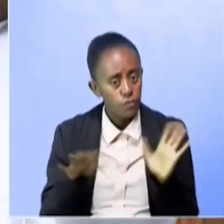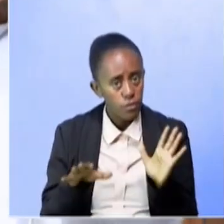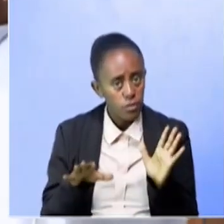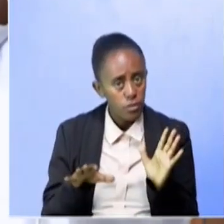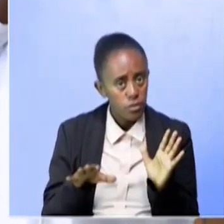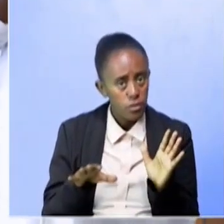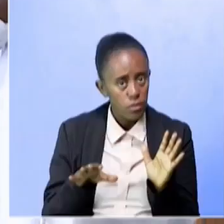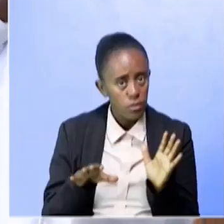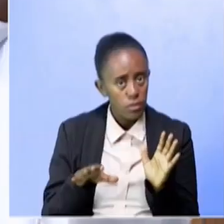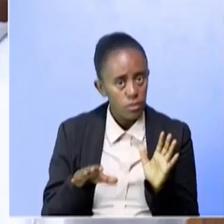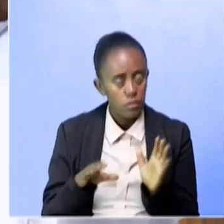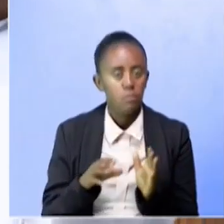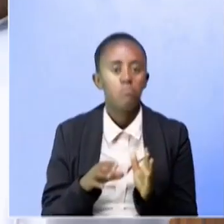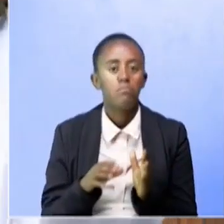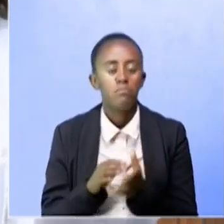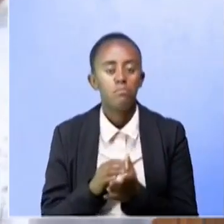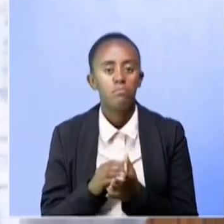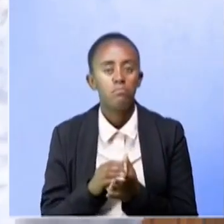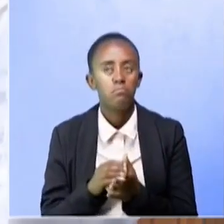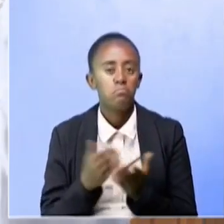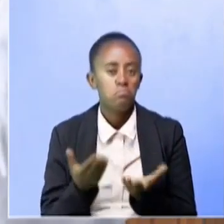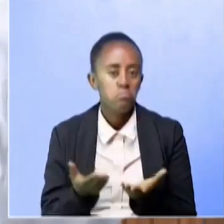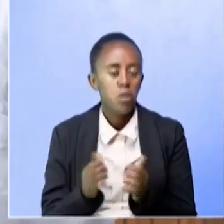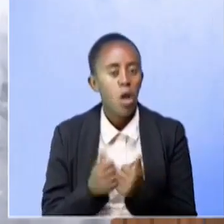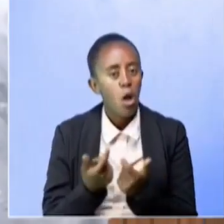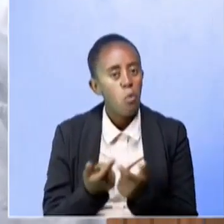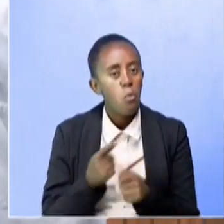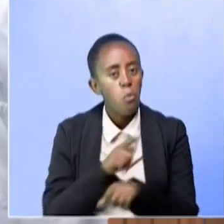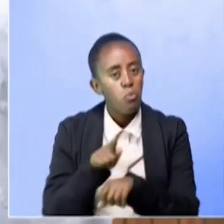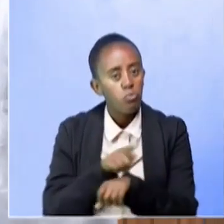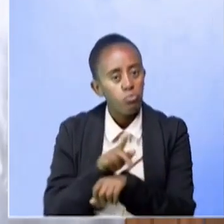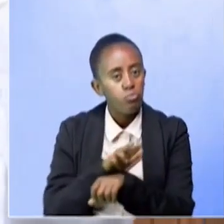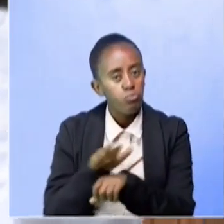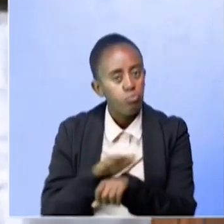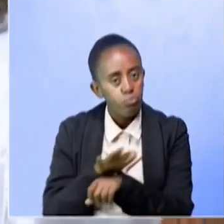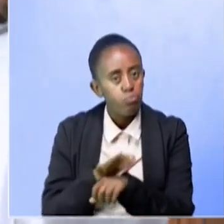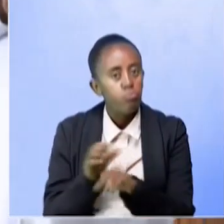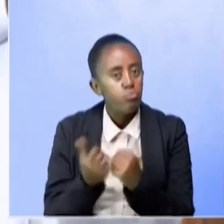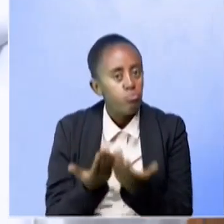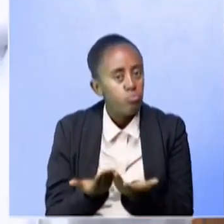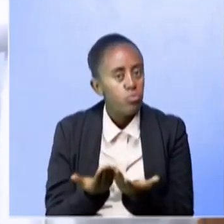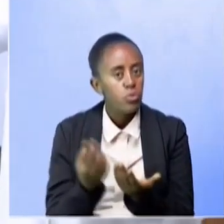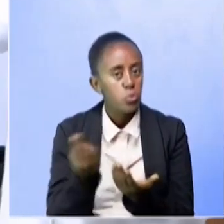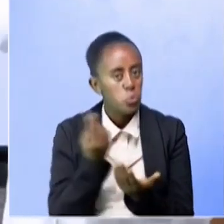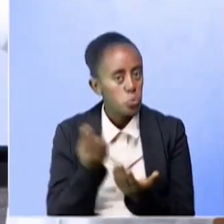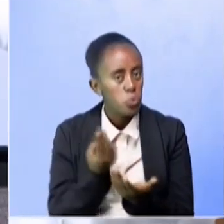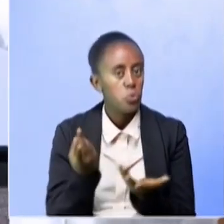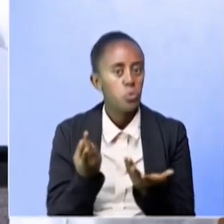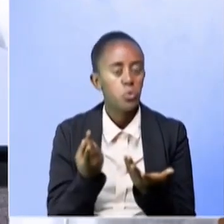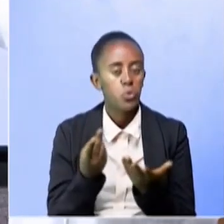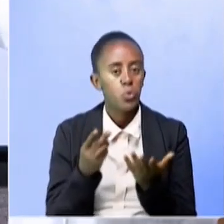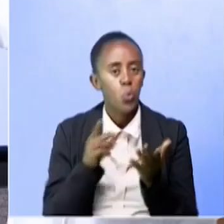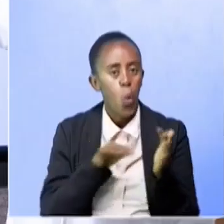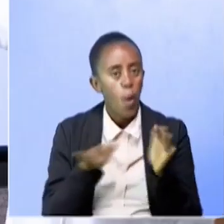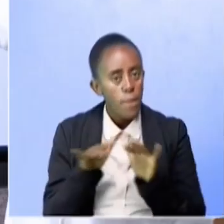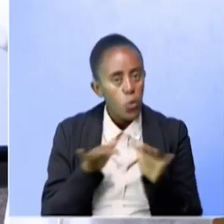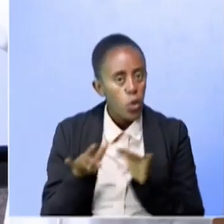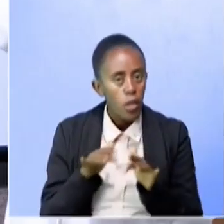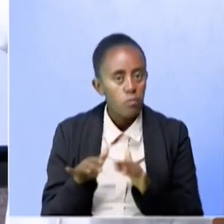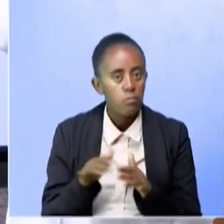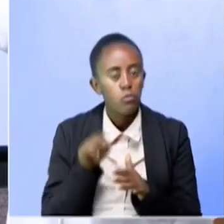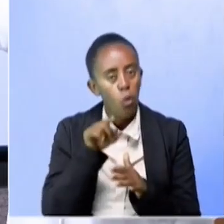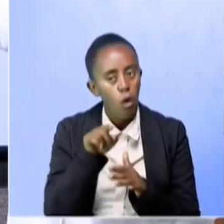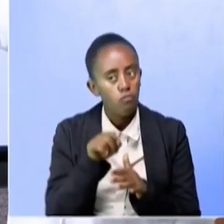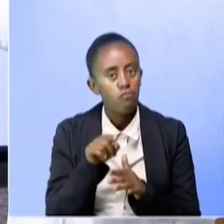right? How long does it take to use this computer? You have to